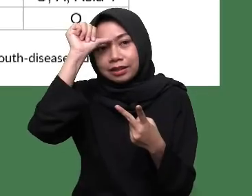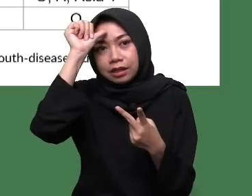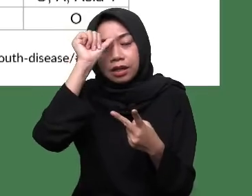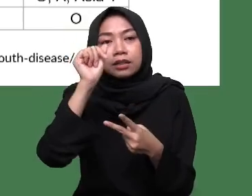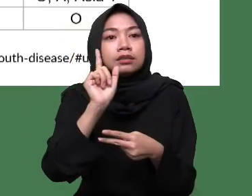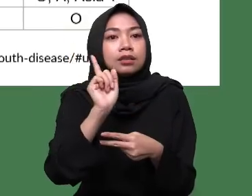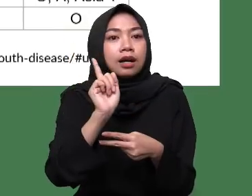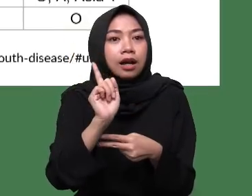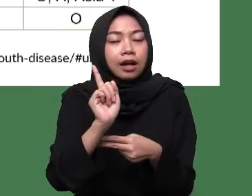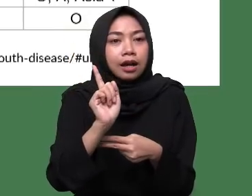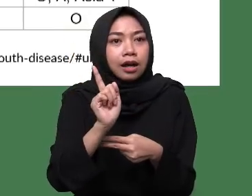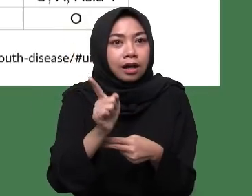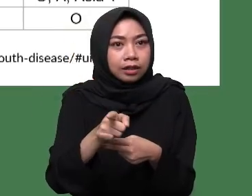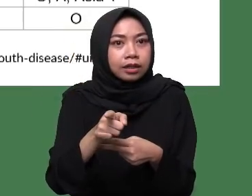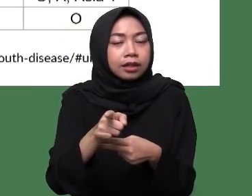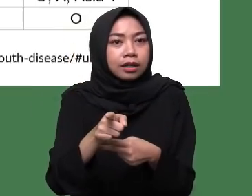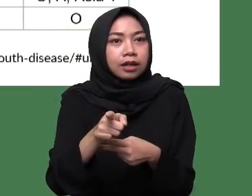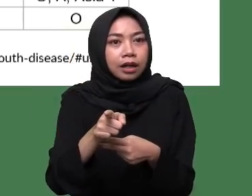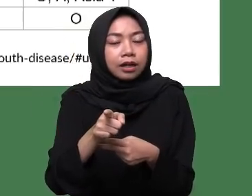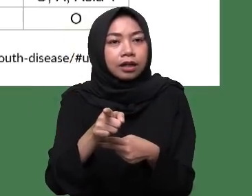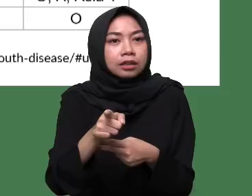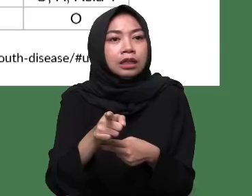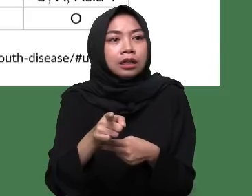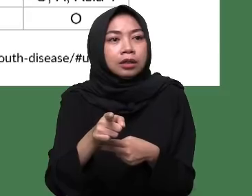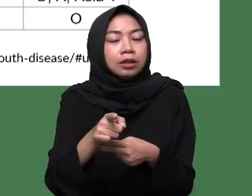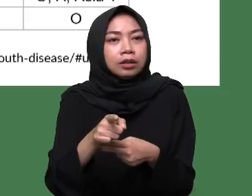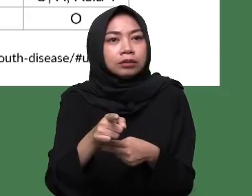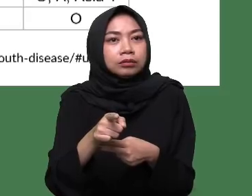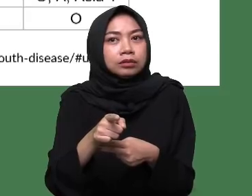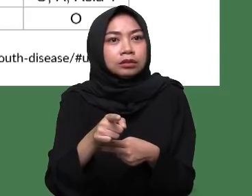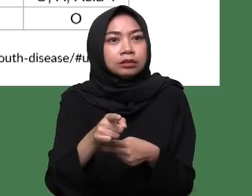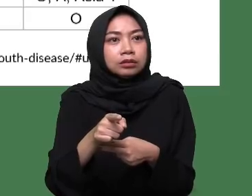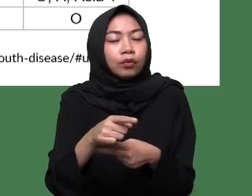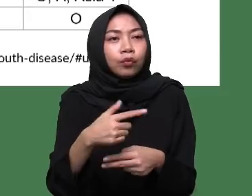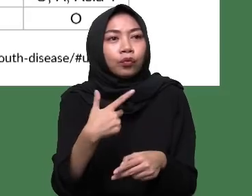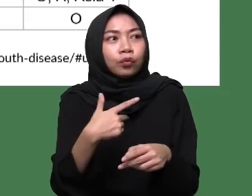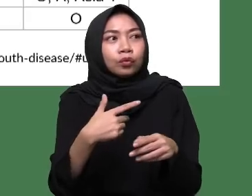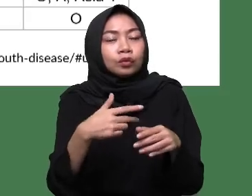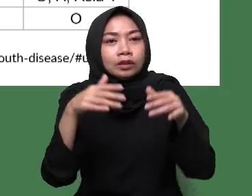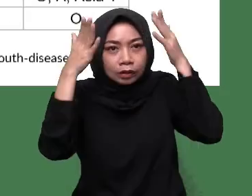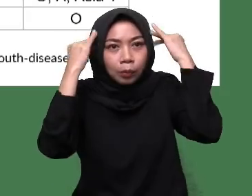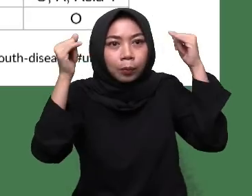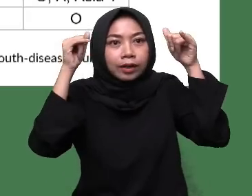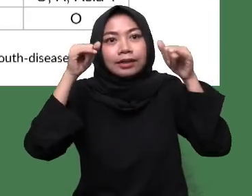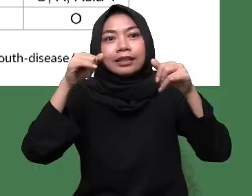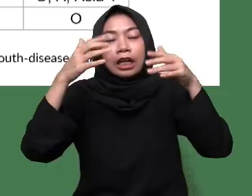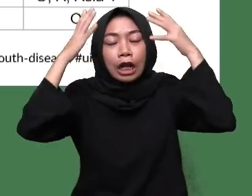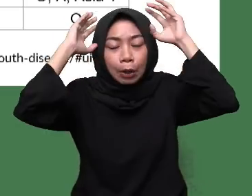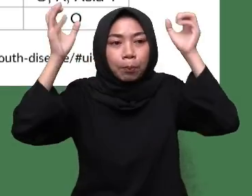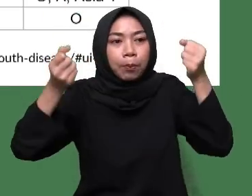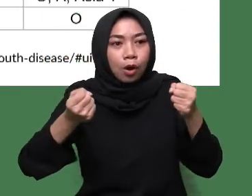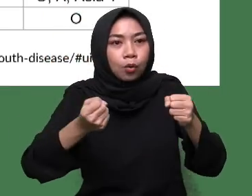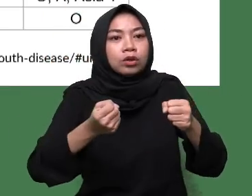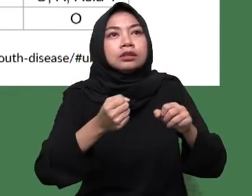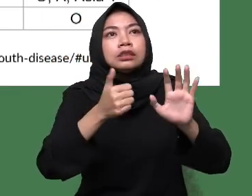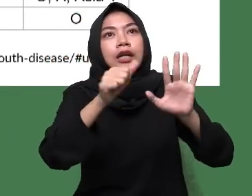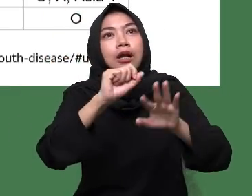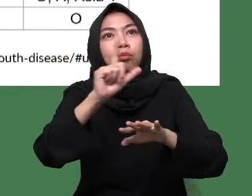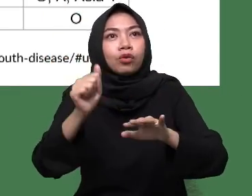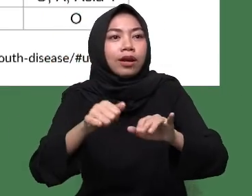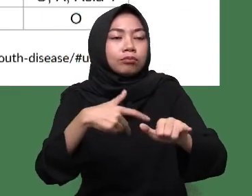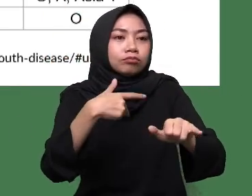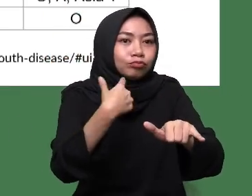established 9 ways of handling FMD outbreaks, such as vaccinating cattle and buffaloes at 6-monthly